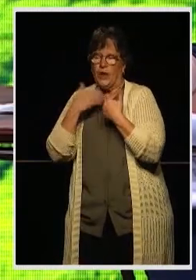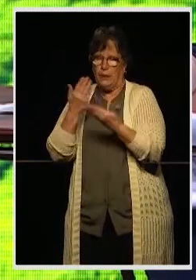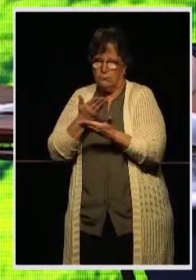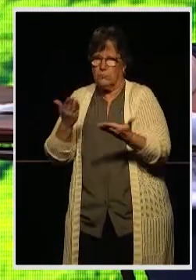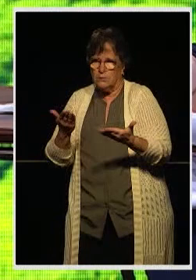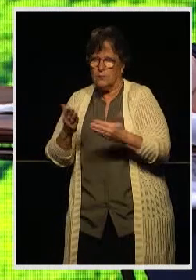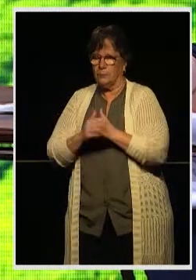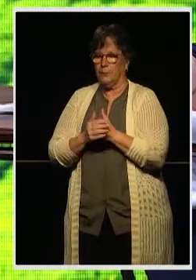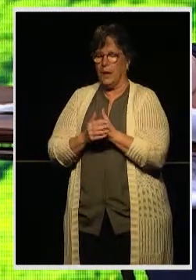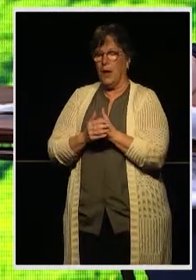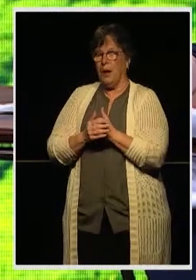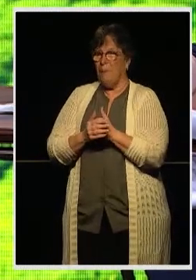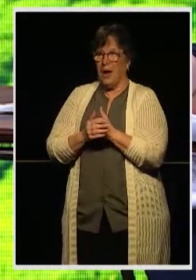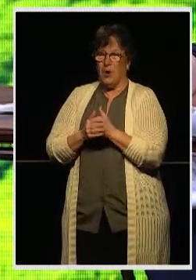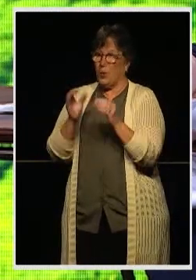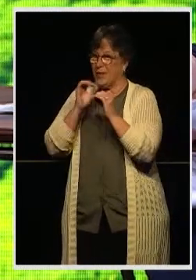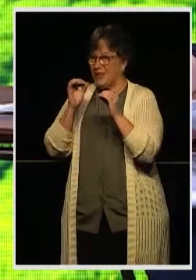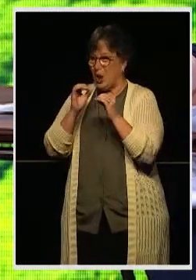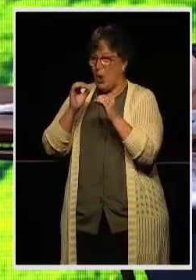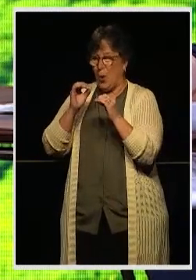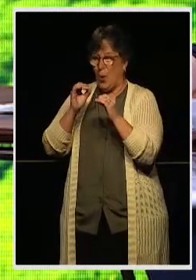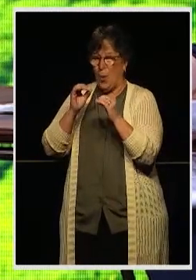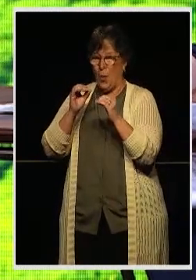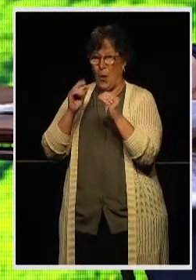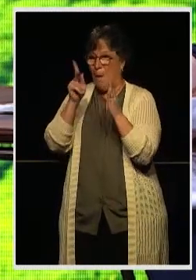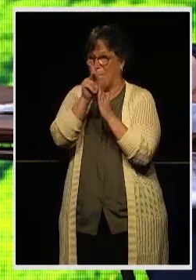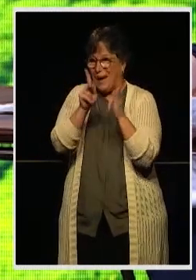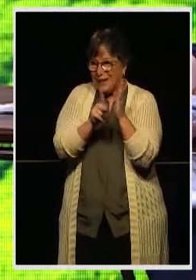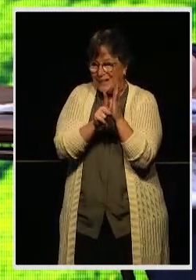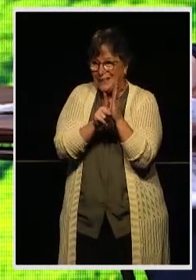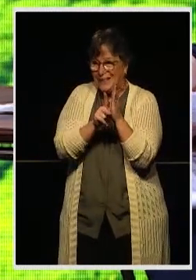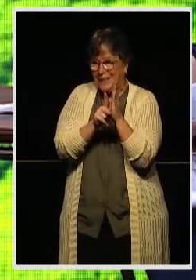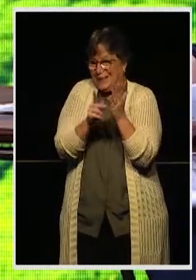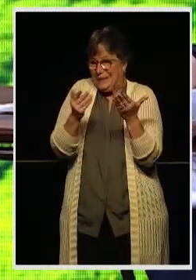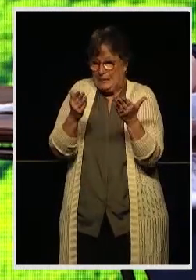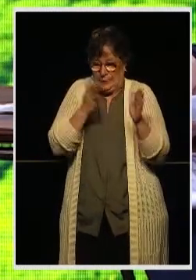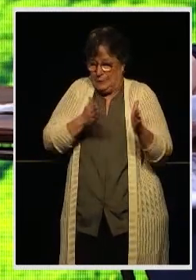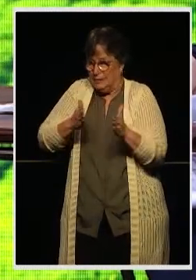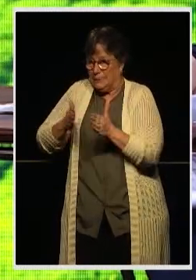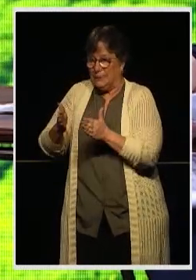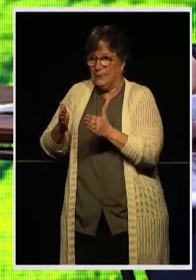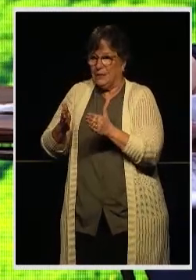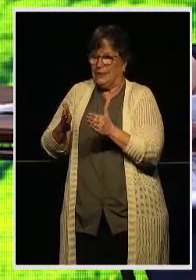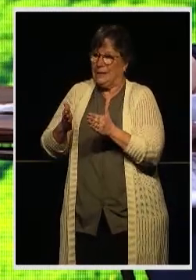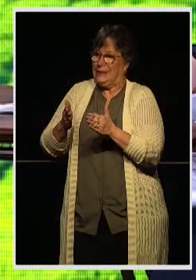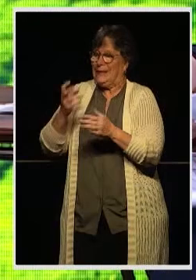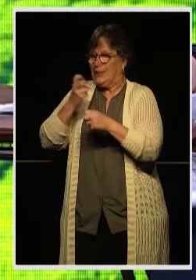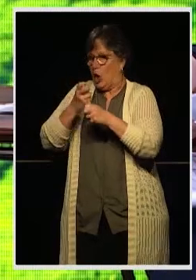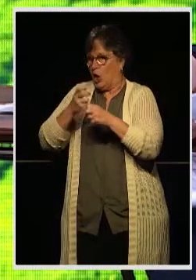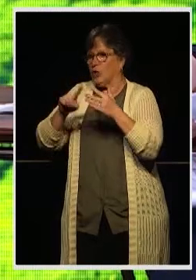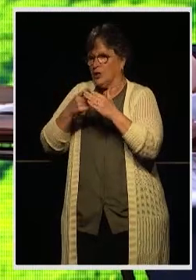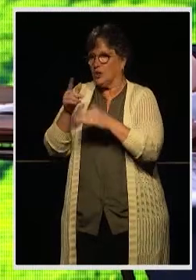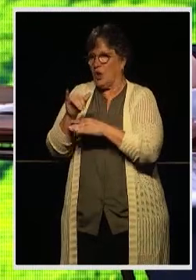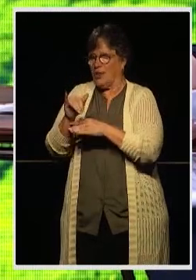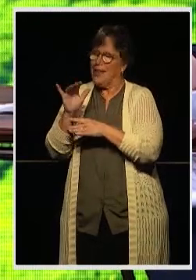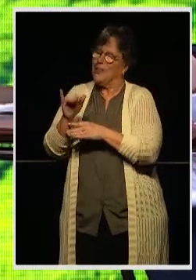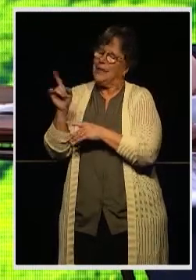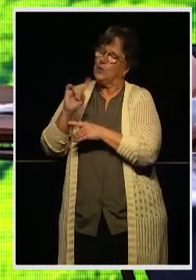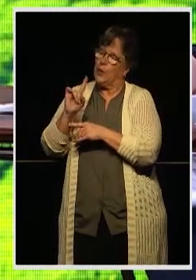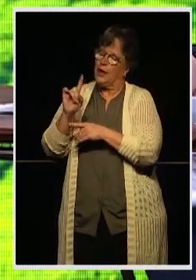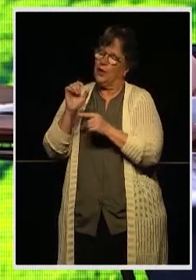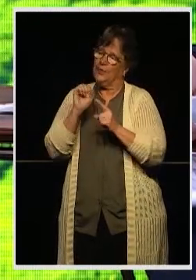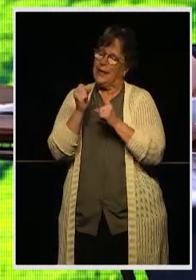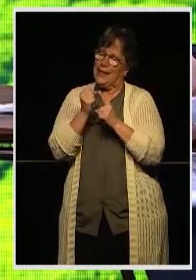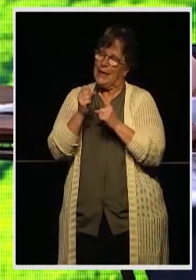apparatus, oftentimes the barriers are significant to entry. And so that's where this ecosystem comes together. I mean, this is